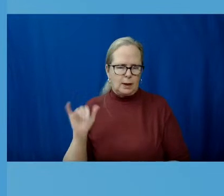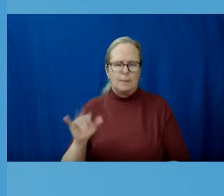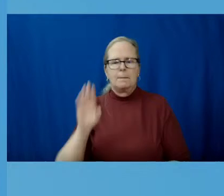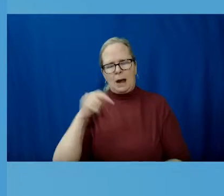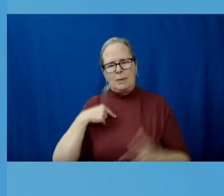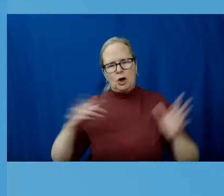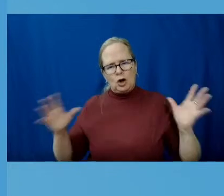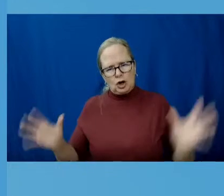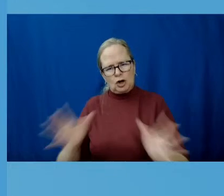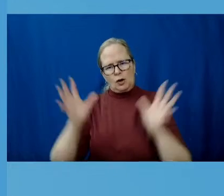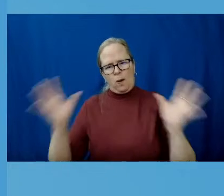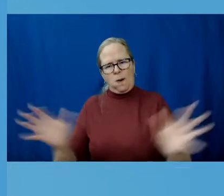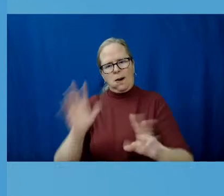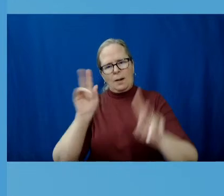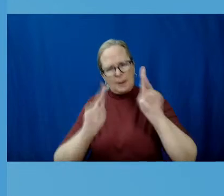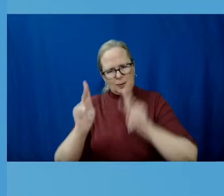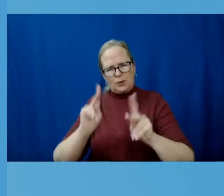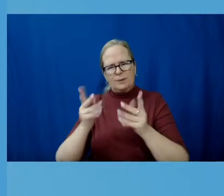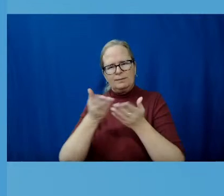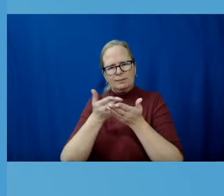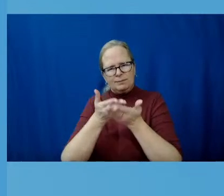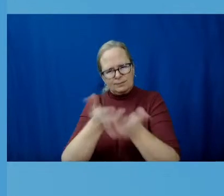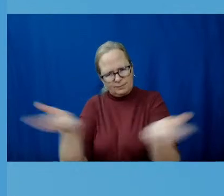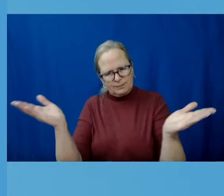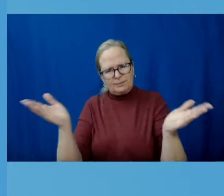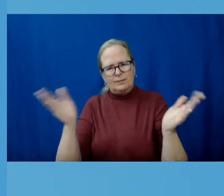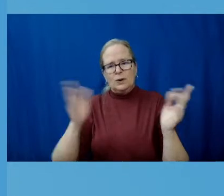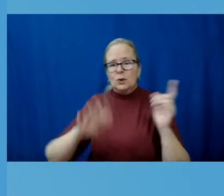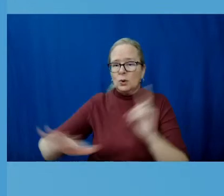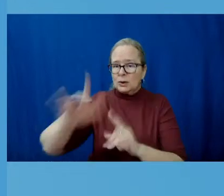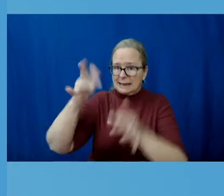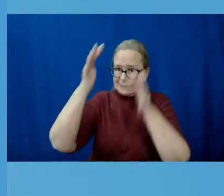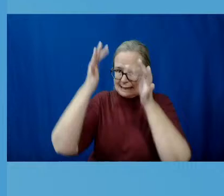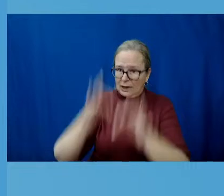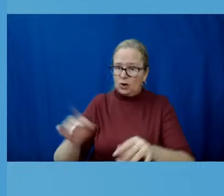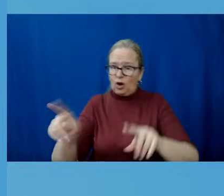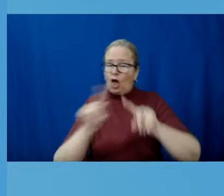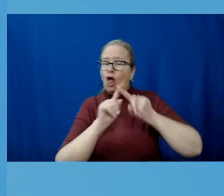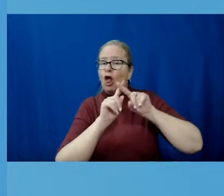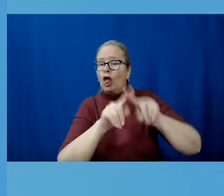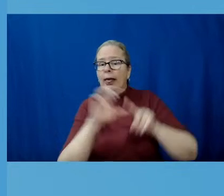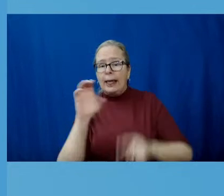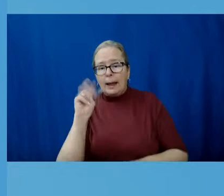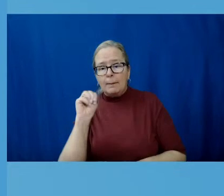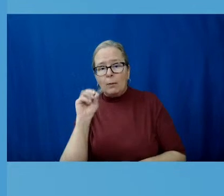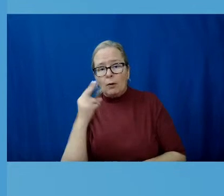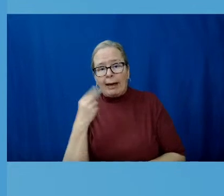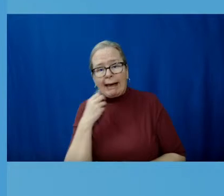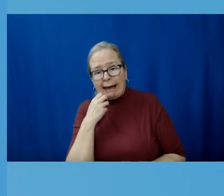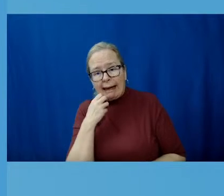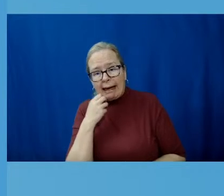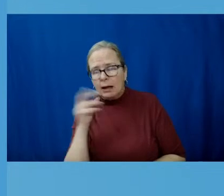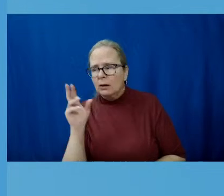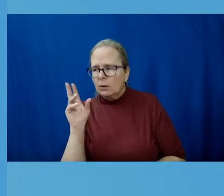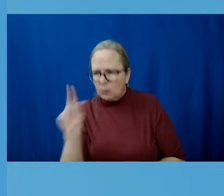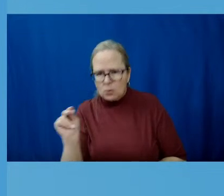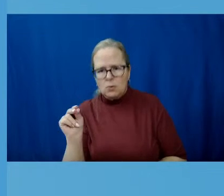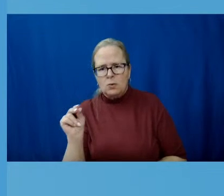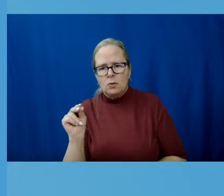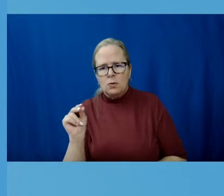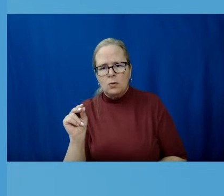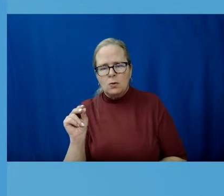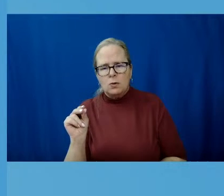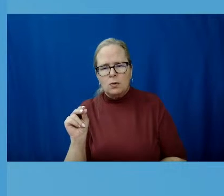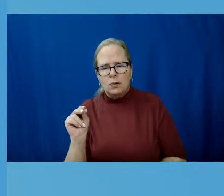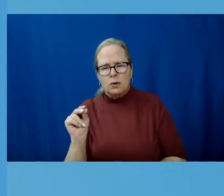government, from the chief medical officer of health, to look to some of the experts. And there are many credible experts out there, and many of them